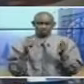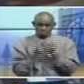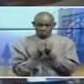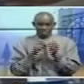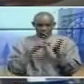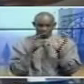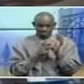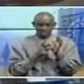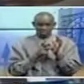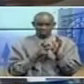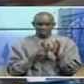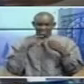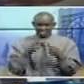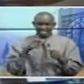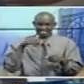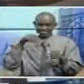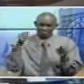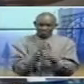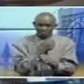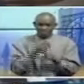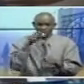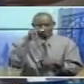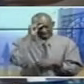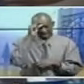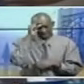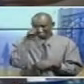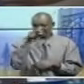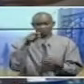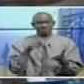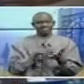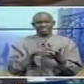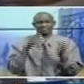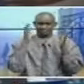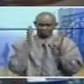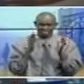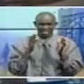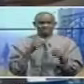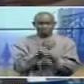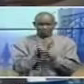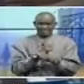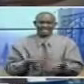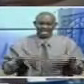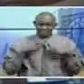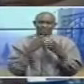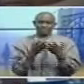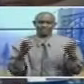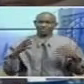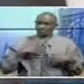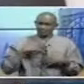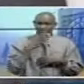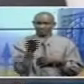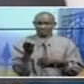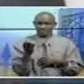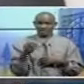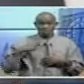and condemns the inability of the government to secure the lives and property of the people.